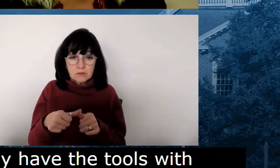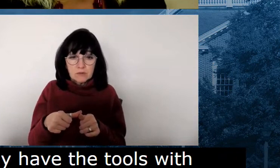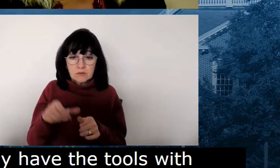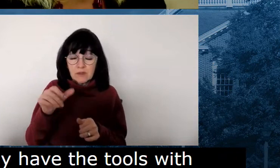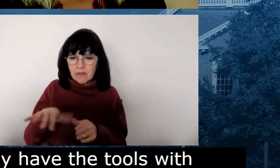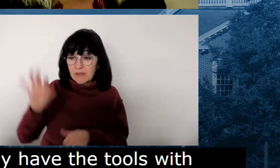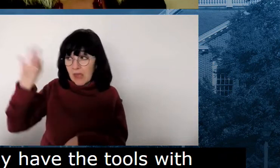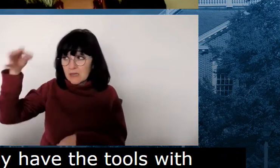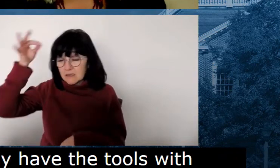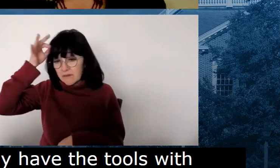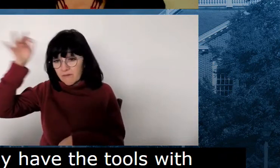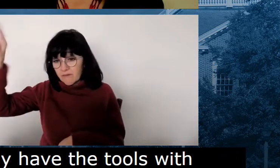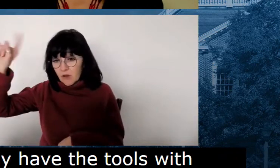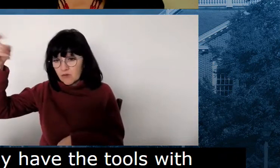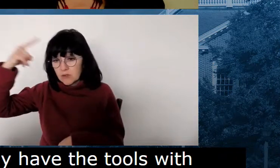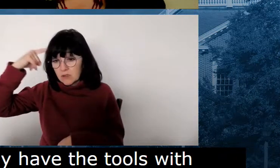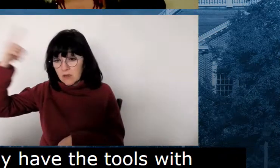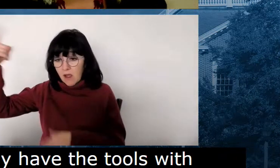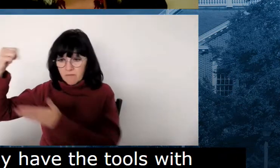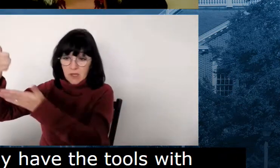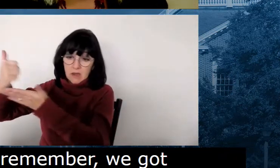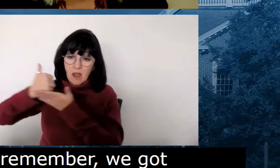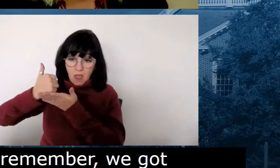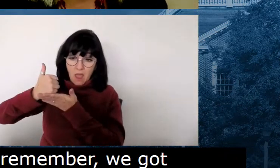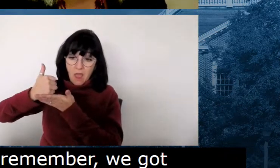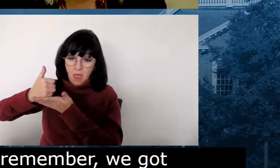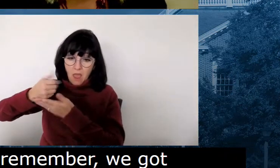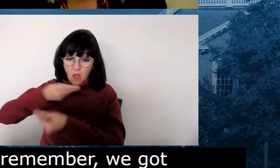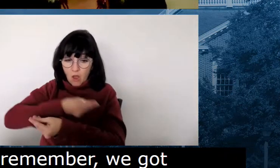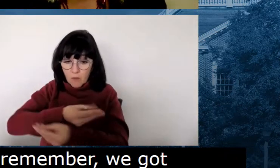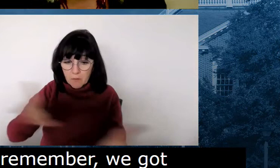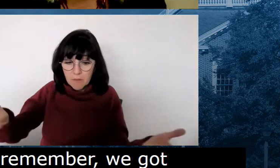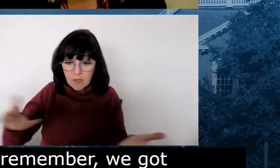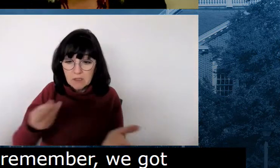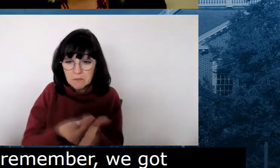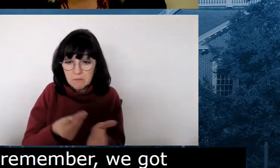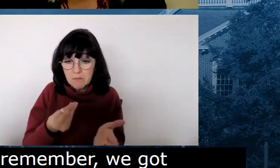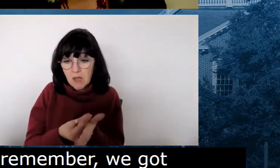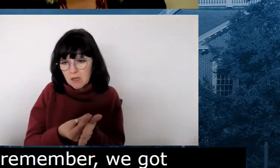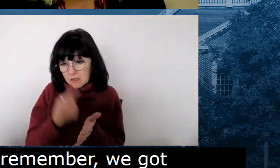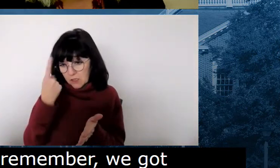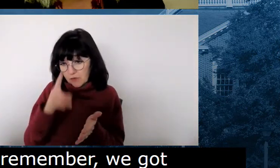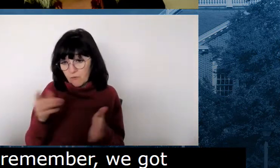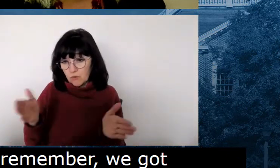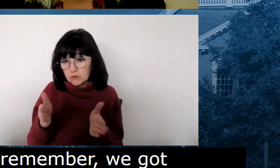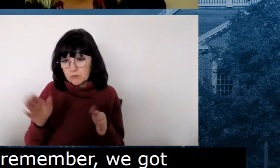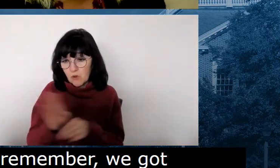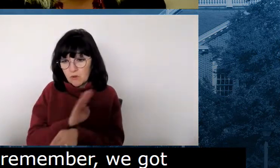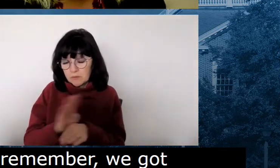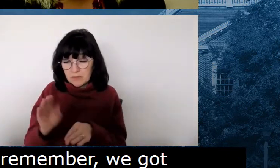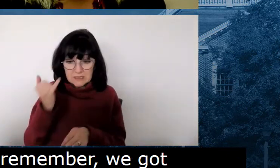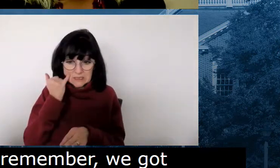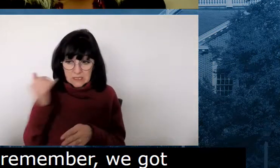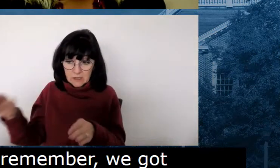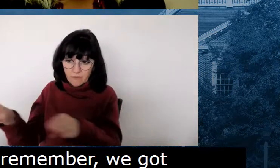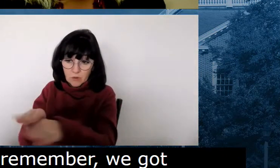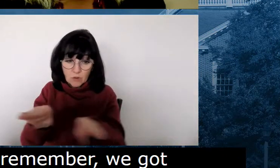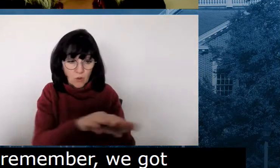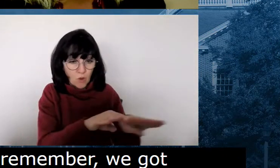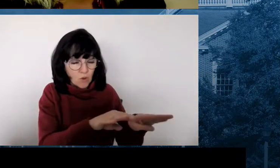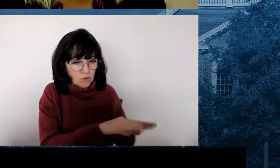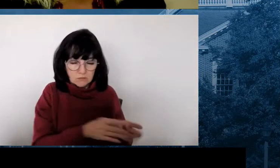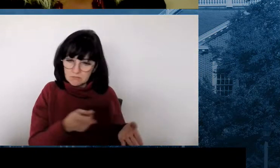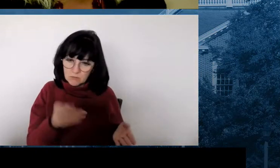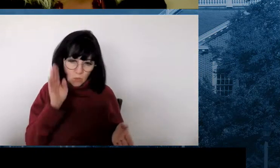federal government to support small businesses. So closing them down could be devastating to them.